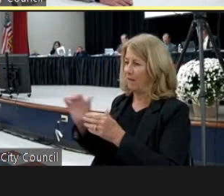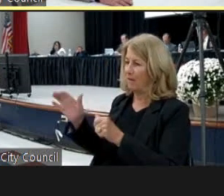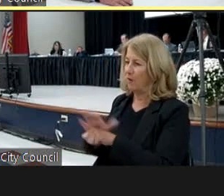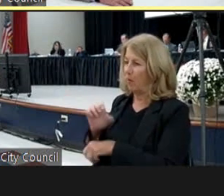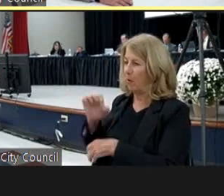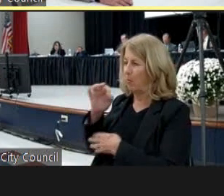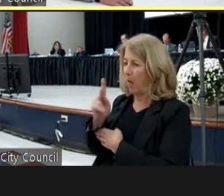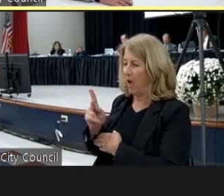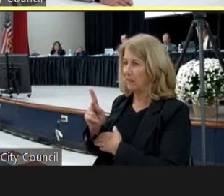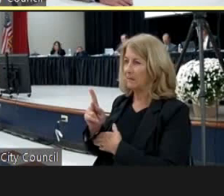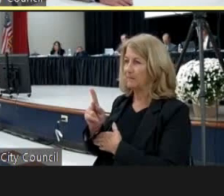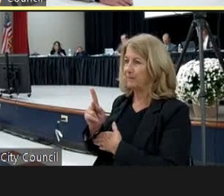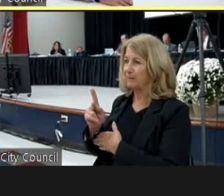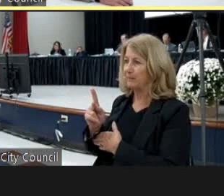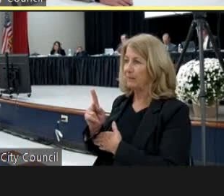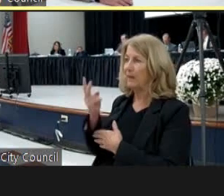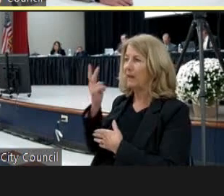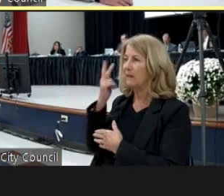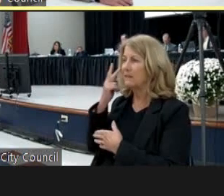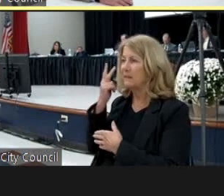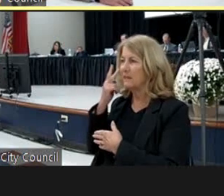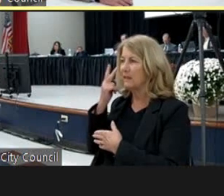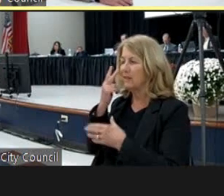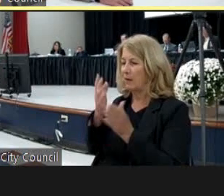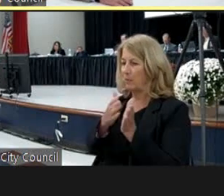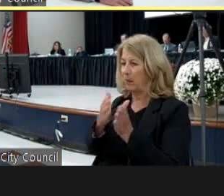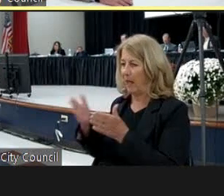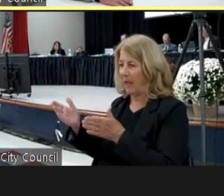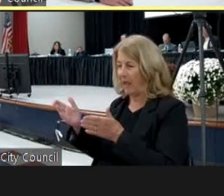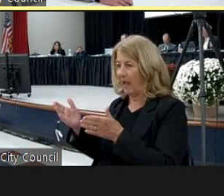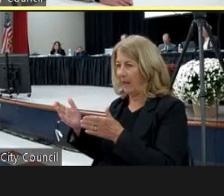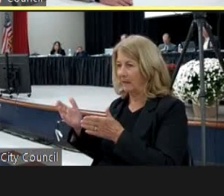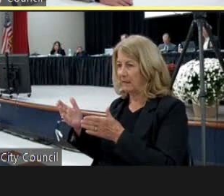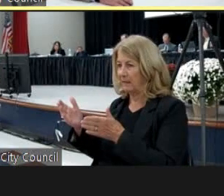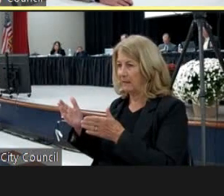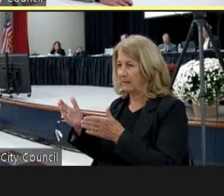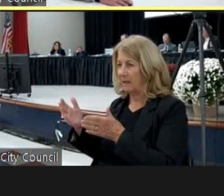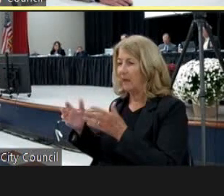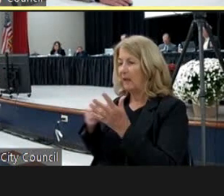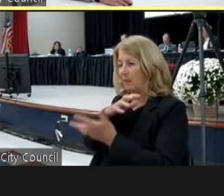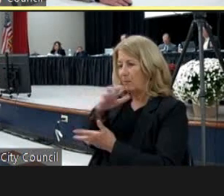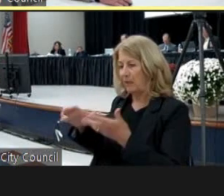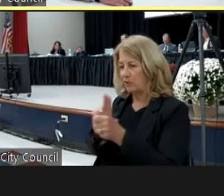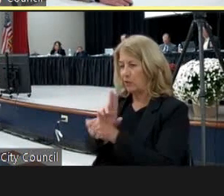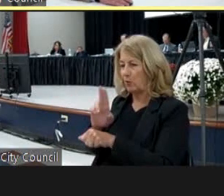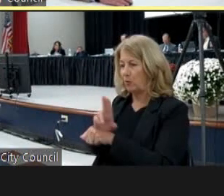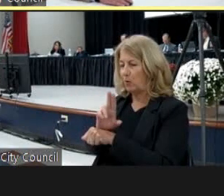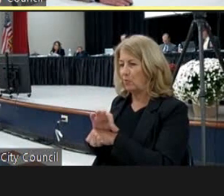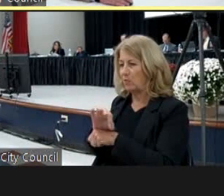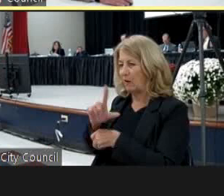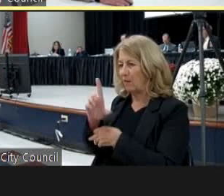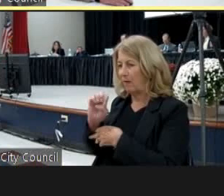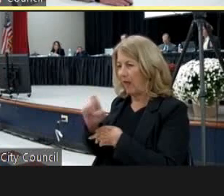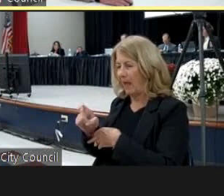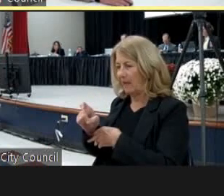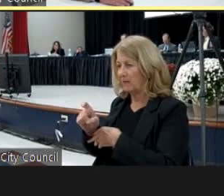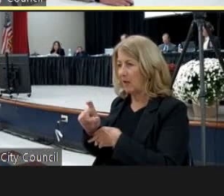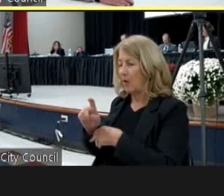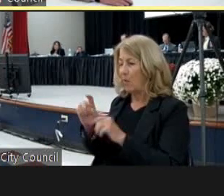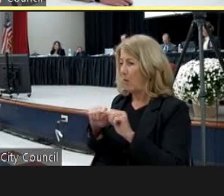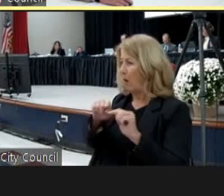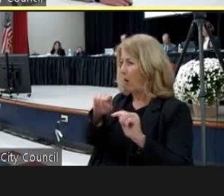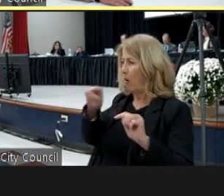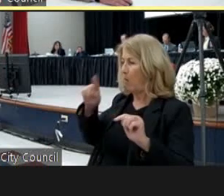And you can see the land use plan called for it to be medium density or mixed use flex, where you go a block over and all